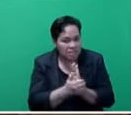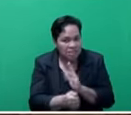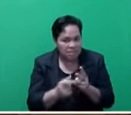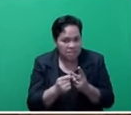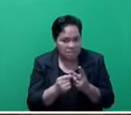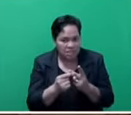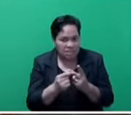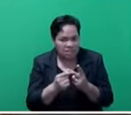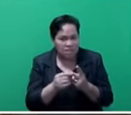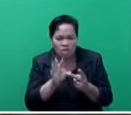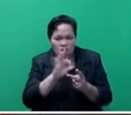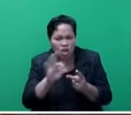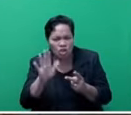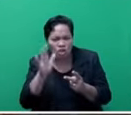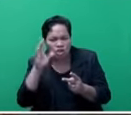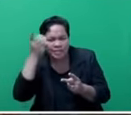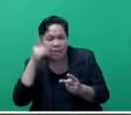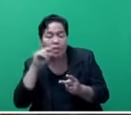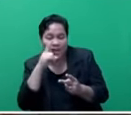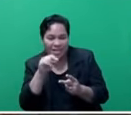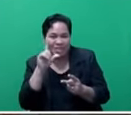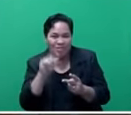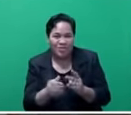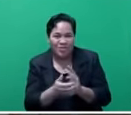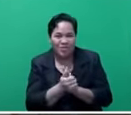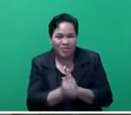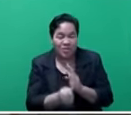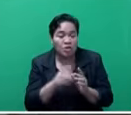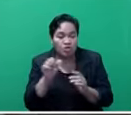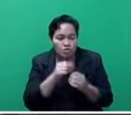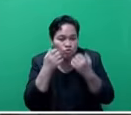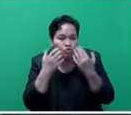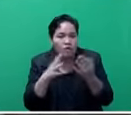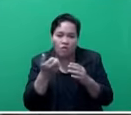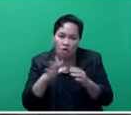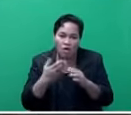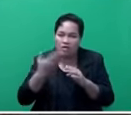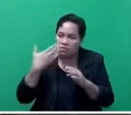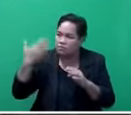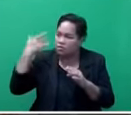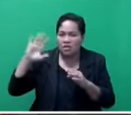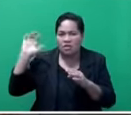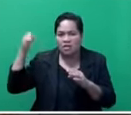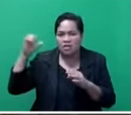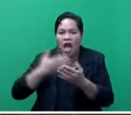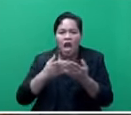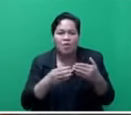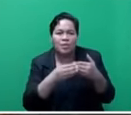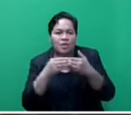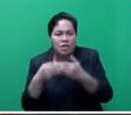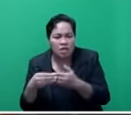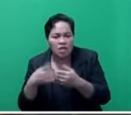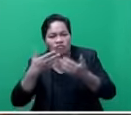not necessarily your degree, but what you can do. What can do has to be shown by things you've done in the past, how you've led, how you've been able to